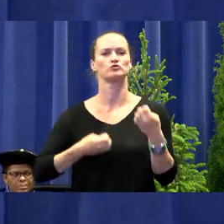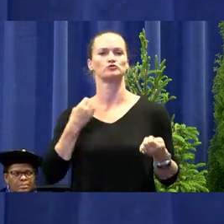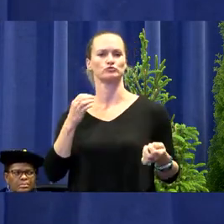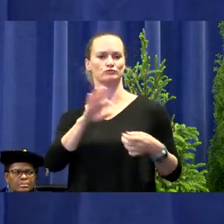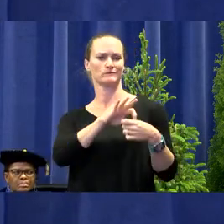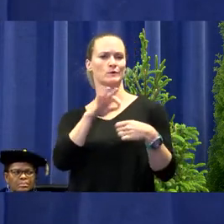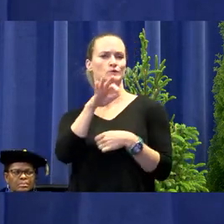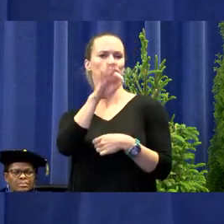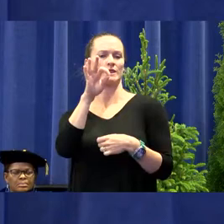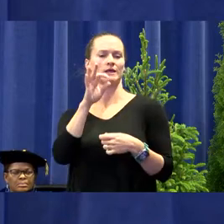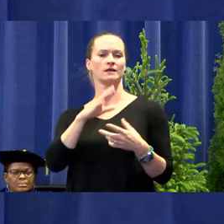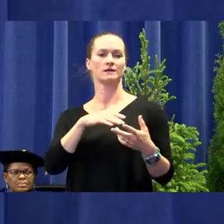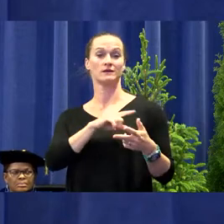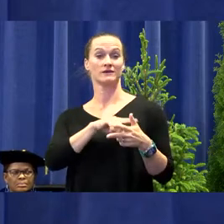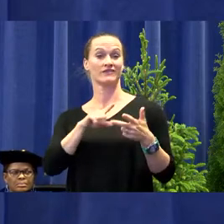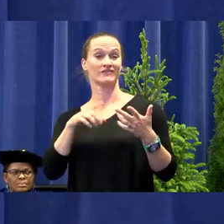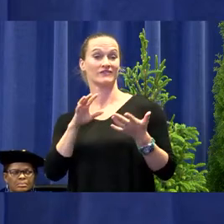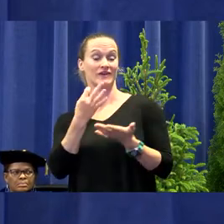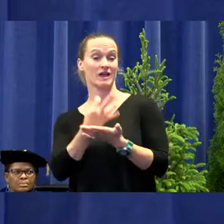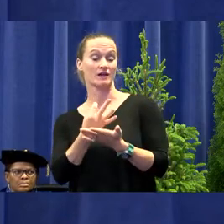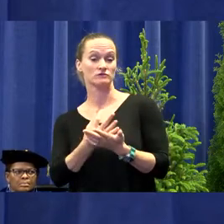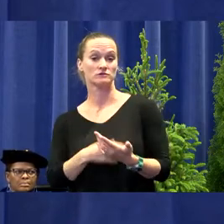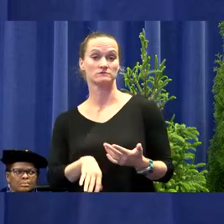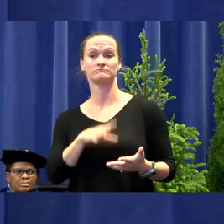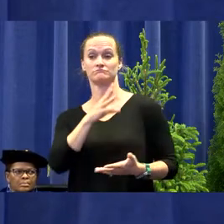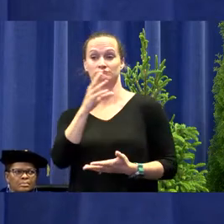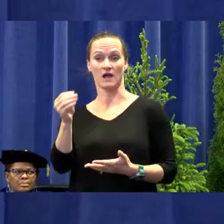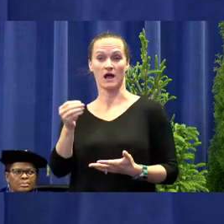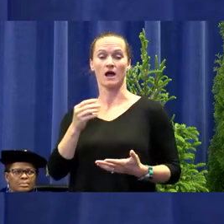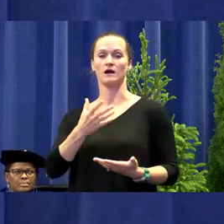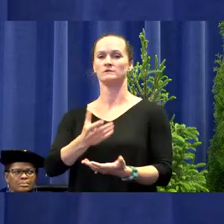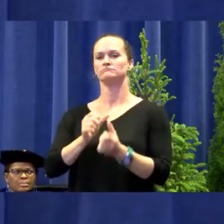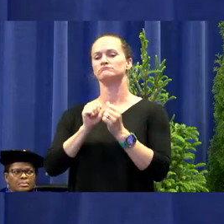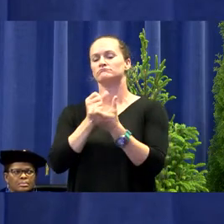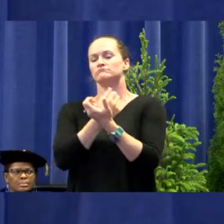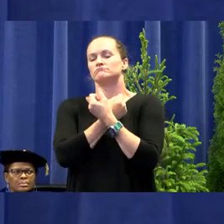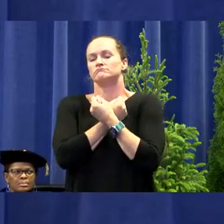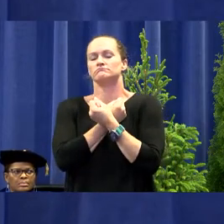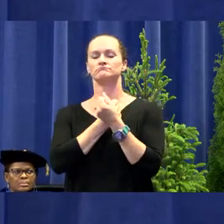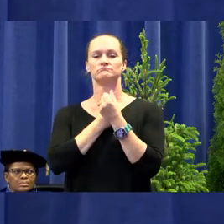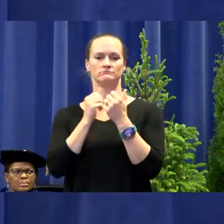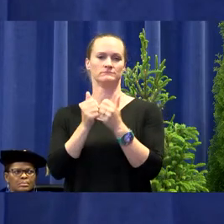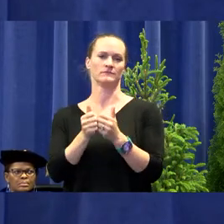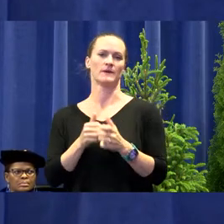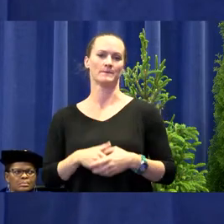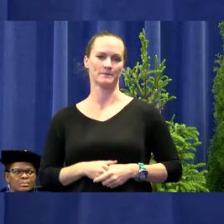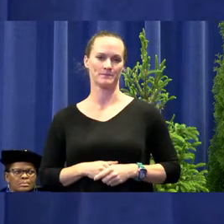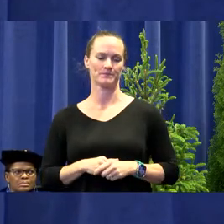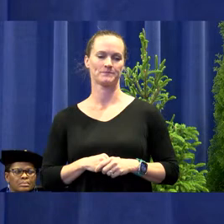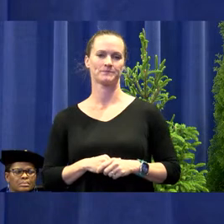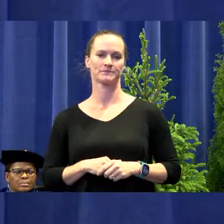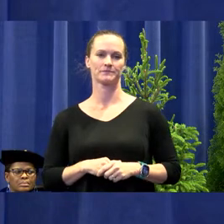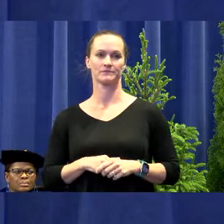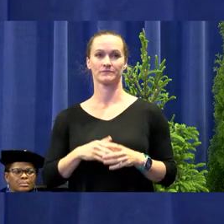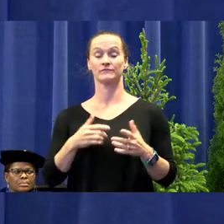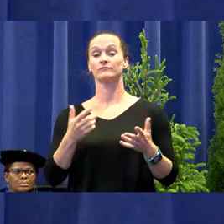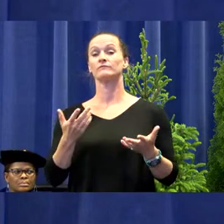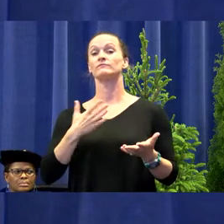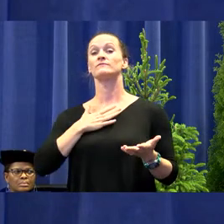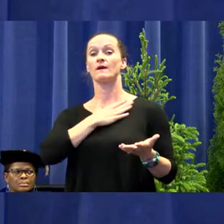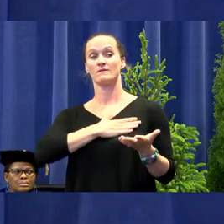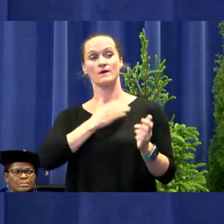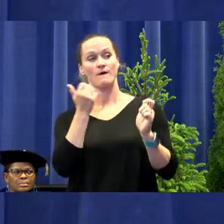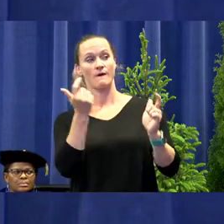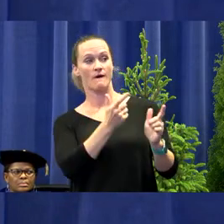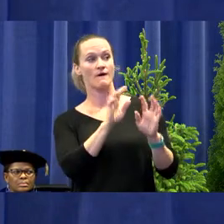spiritually, financially, and with lasting love and affection. I ask that all